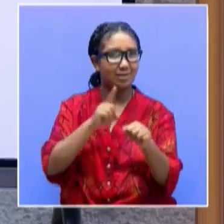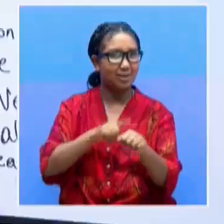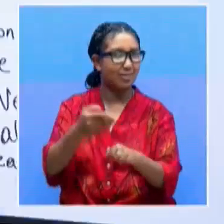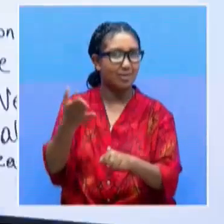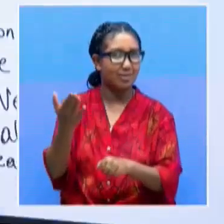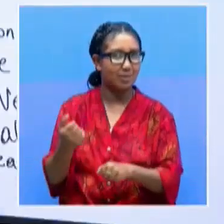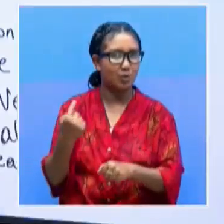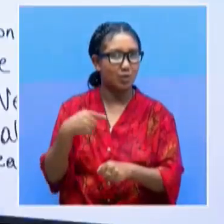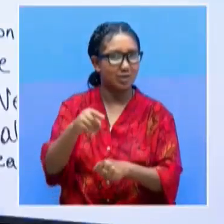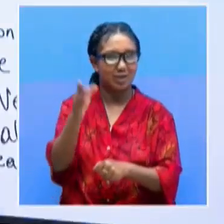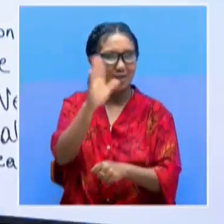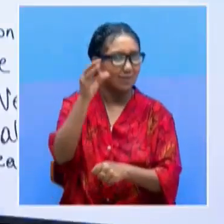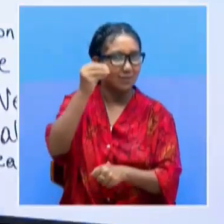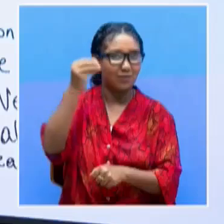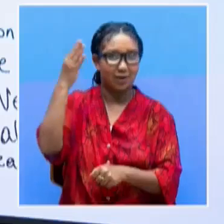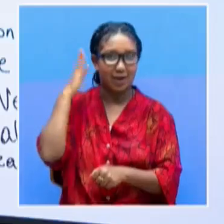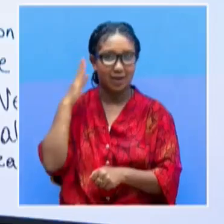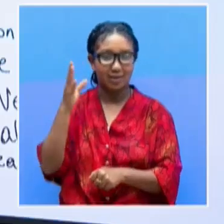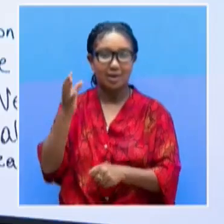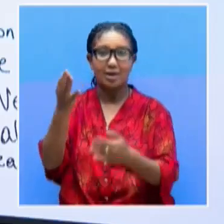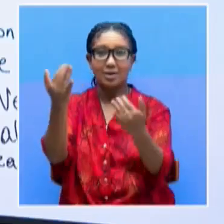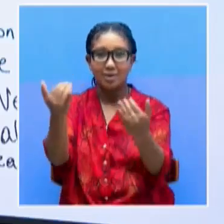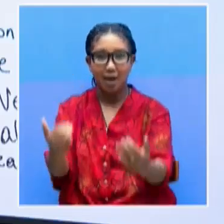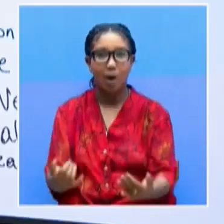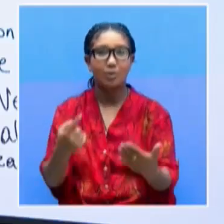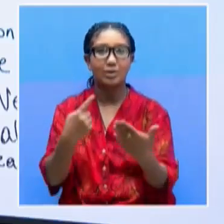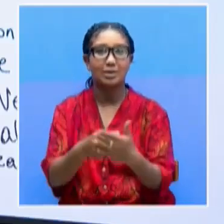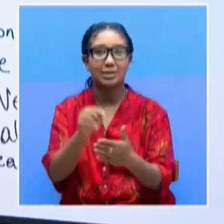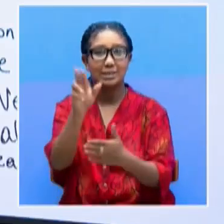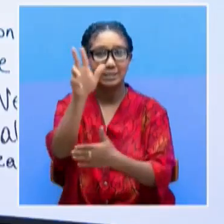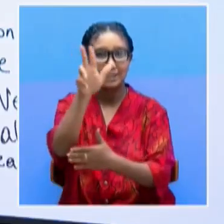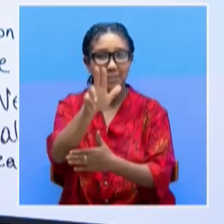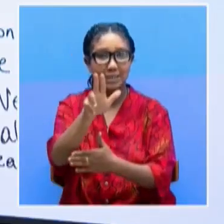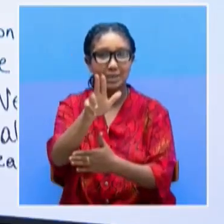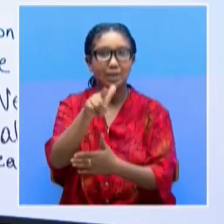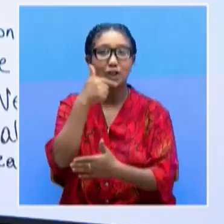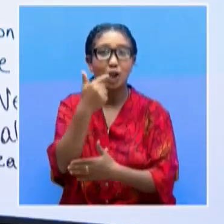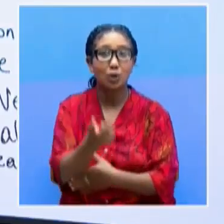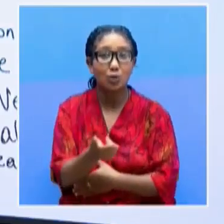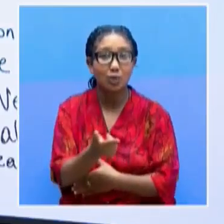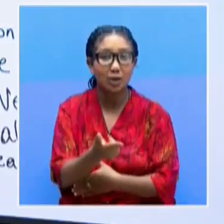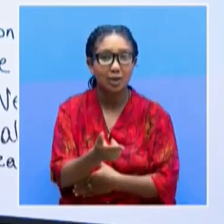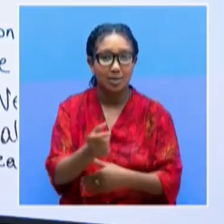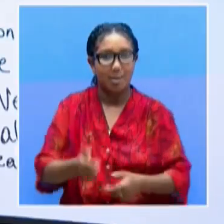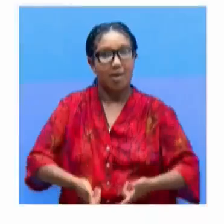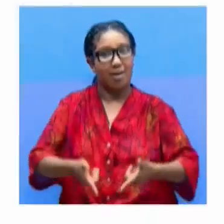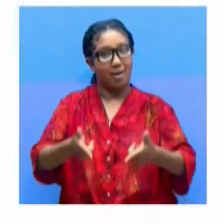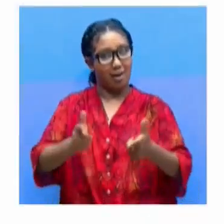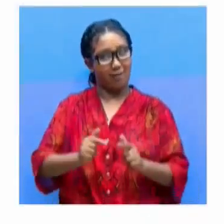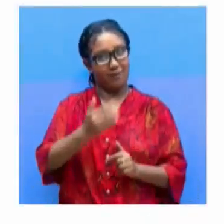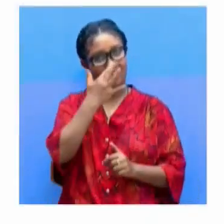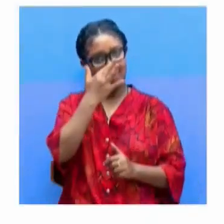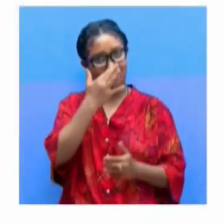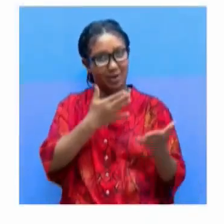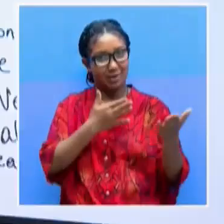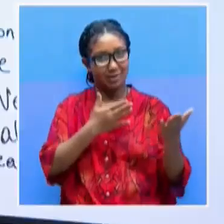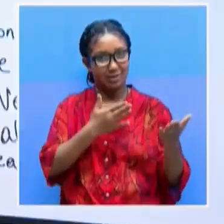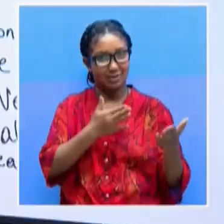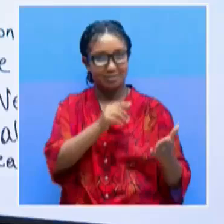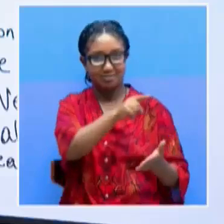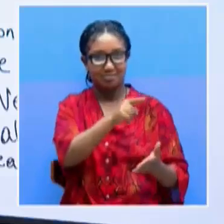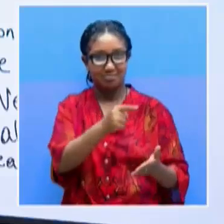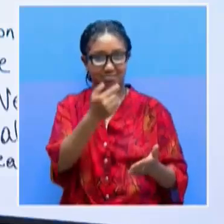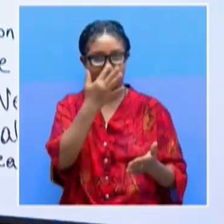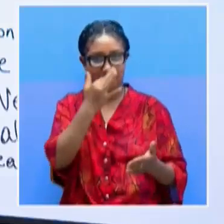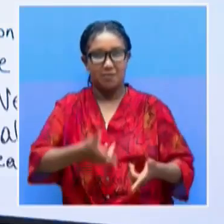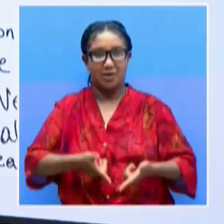forget. I am now from this tree telling you what? My life experience. This is my